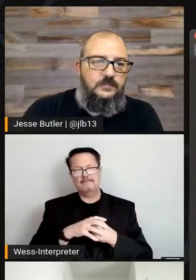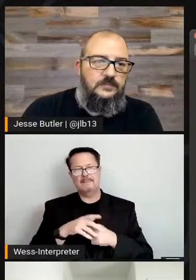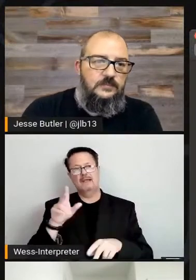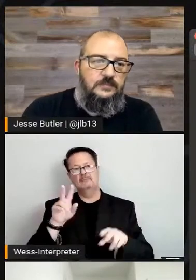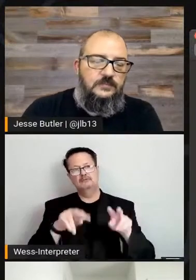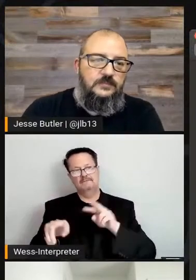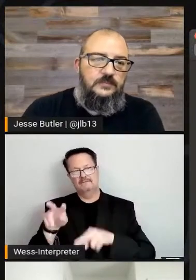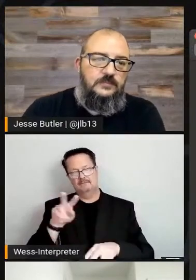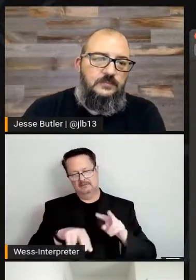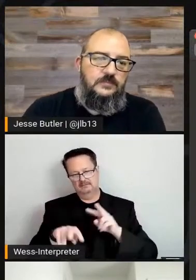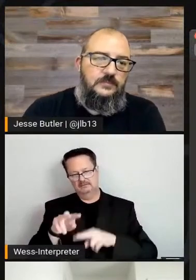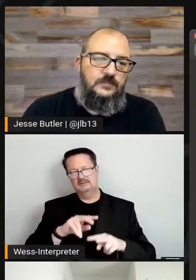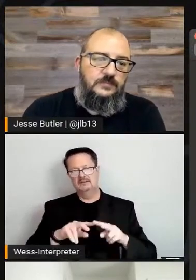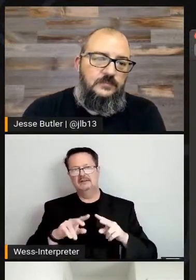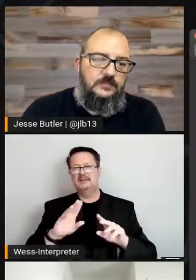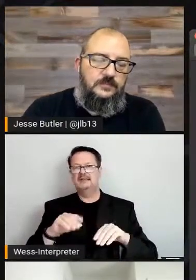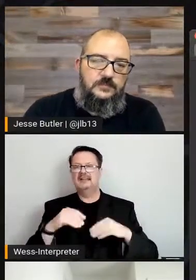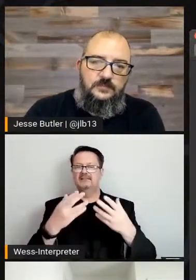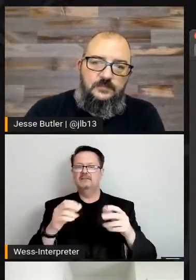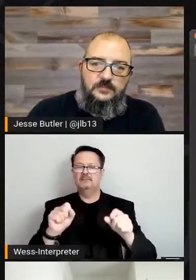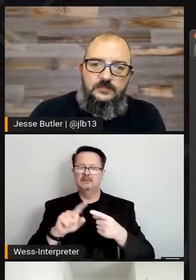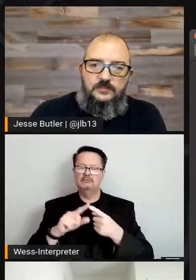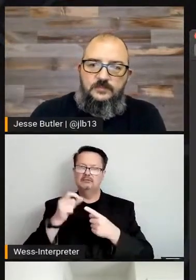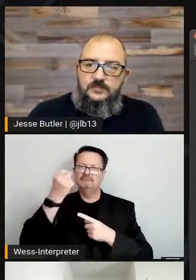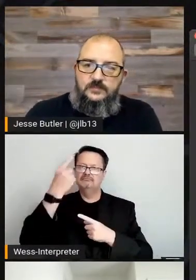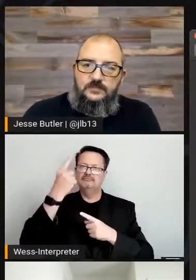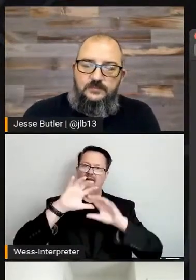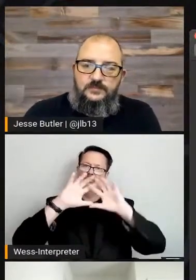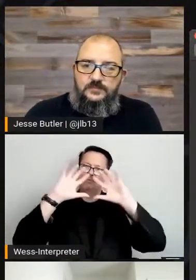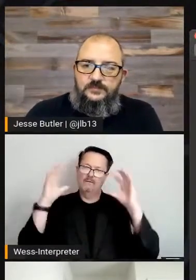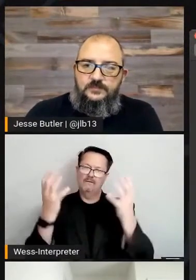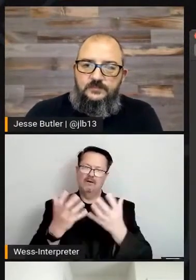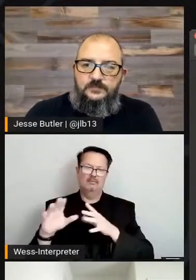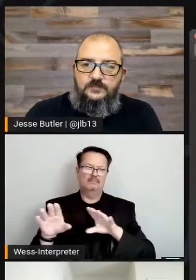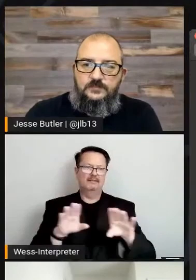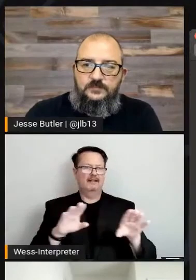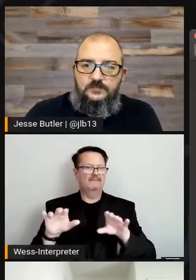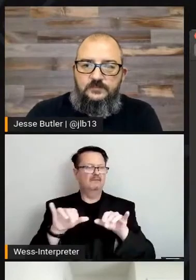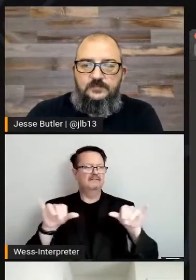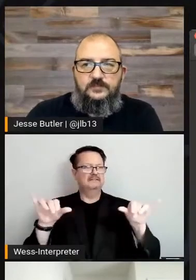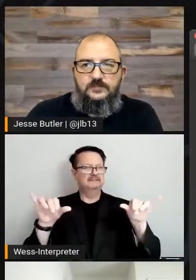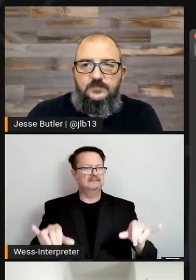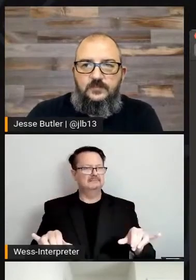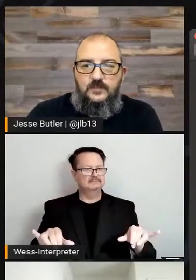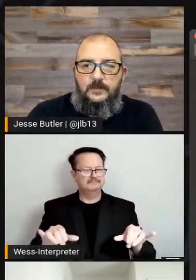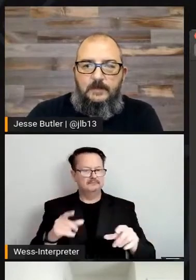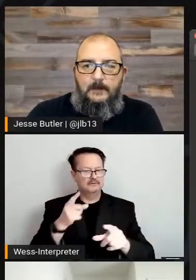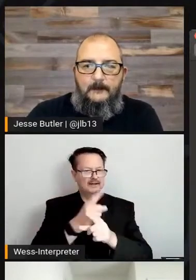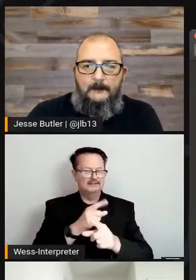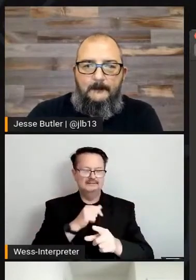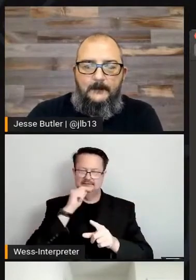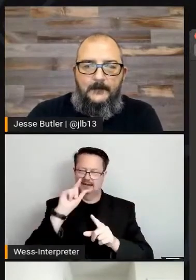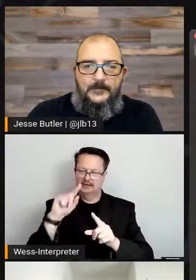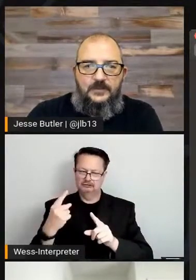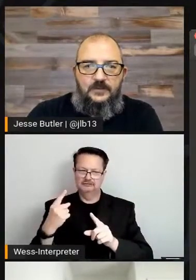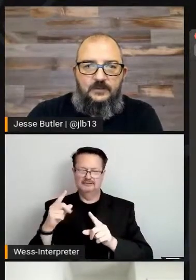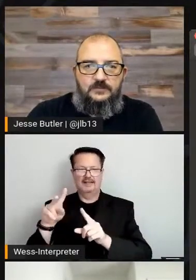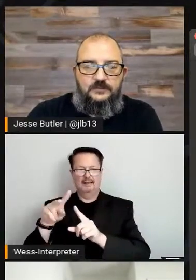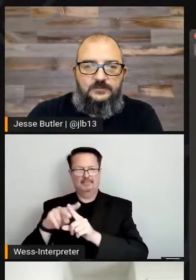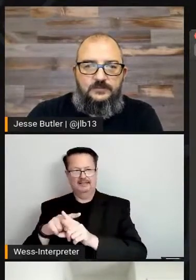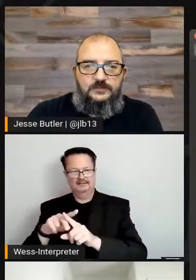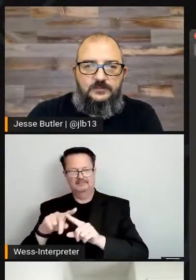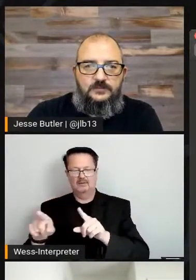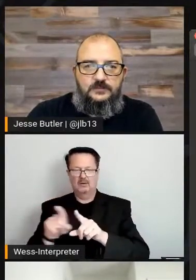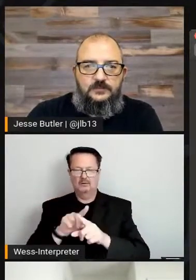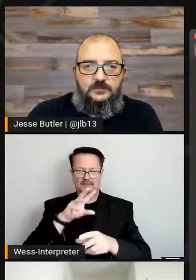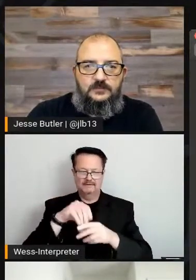observability is enabling you to understand the overall behavior of a system, right? It's not only your application, but it's also the infrastructure,